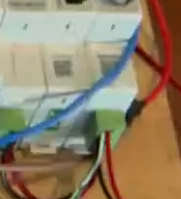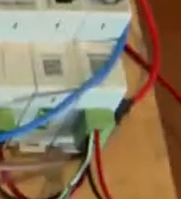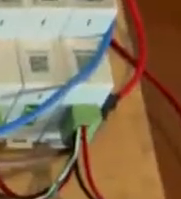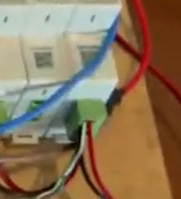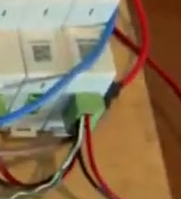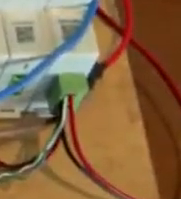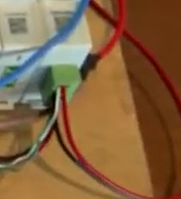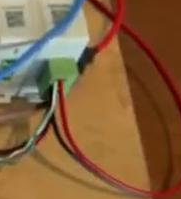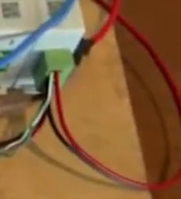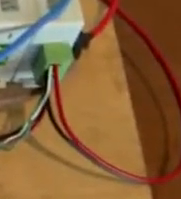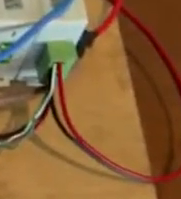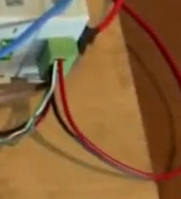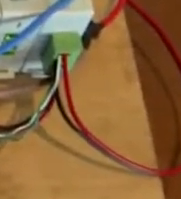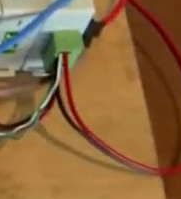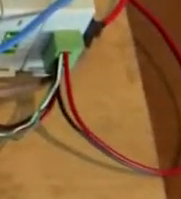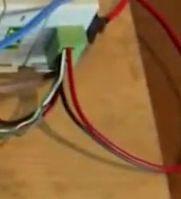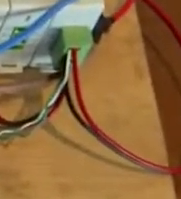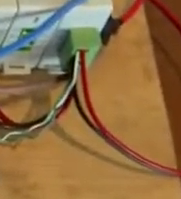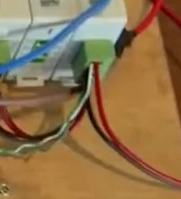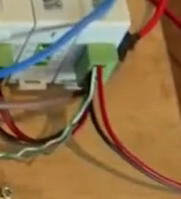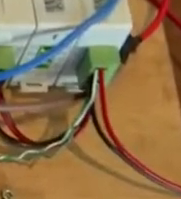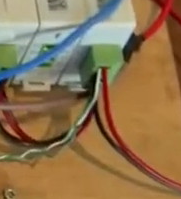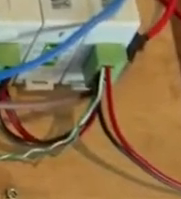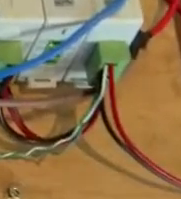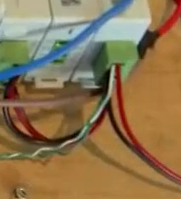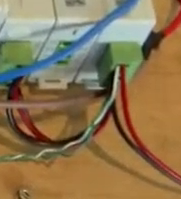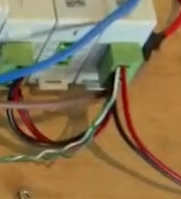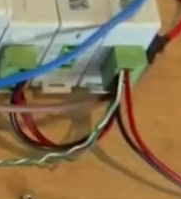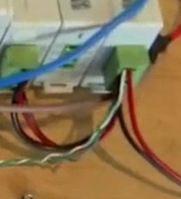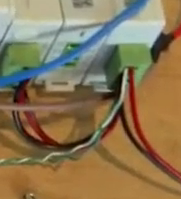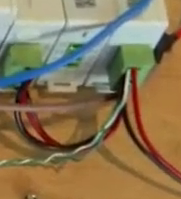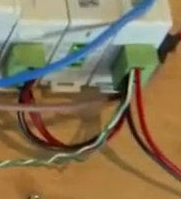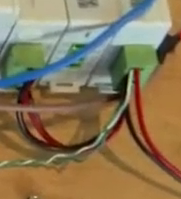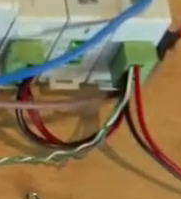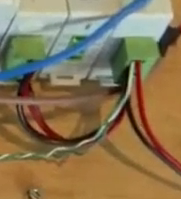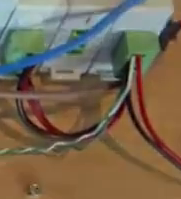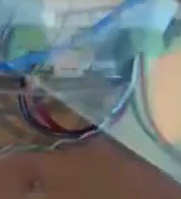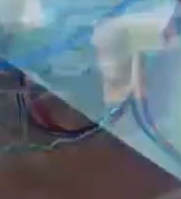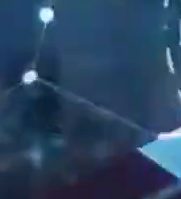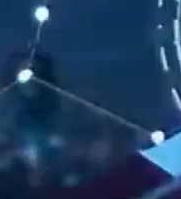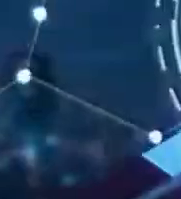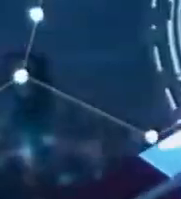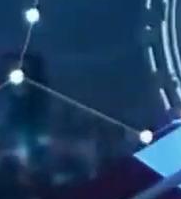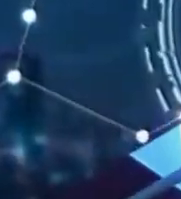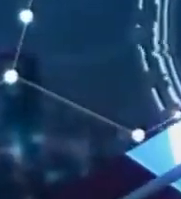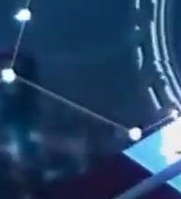day-to-day components to smart usable devices. Alan Naoko, Tech One.